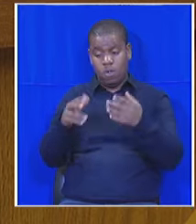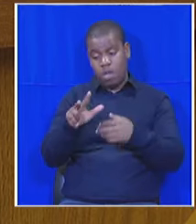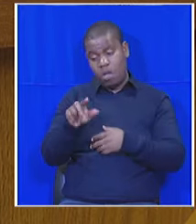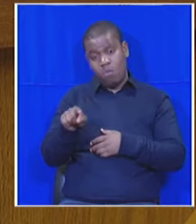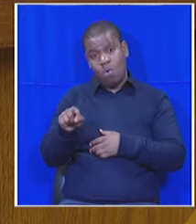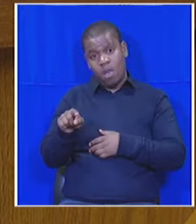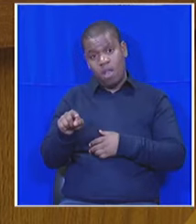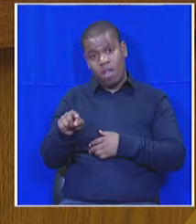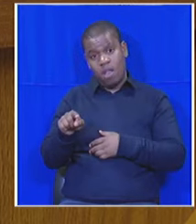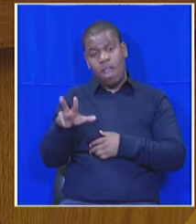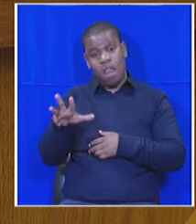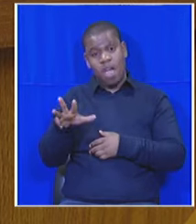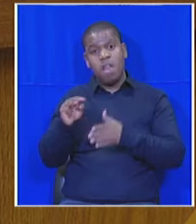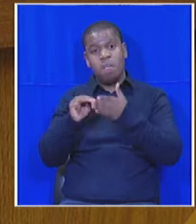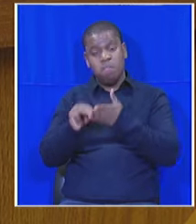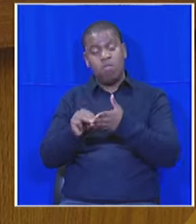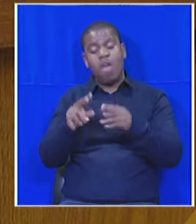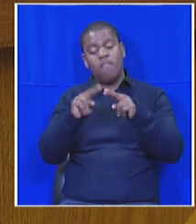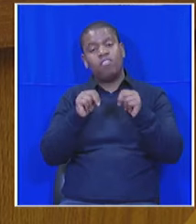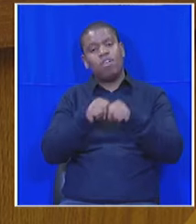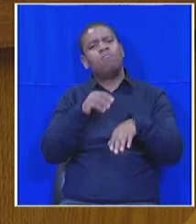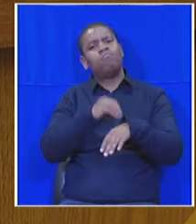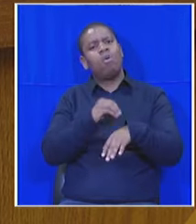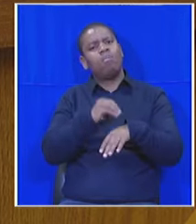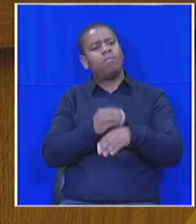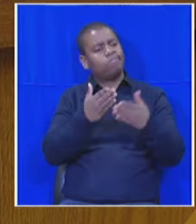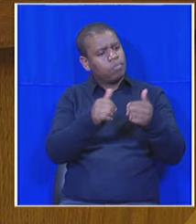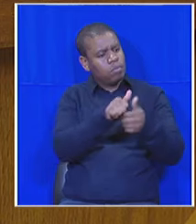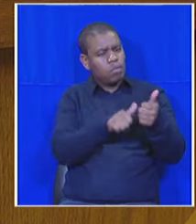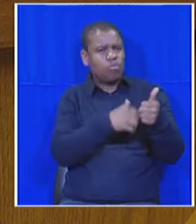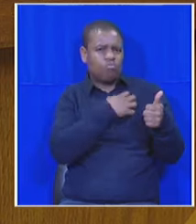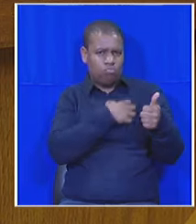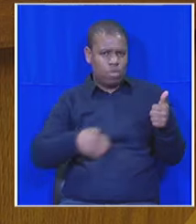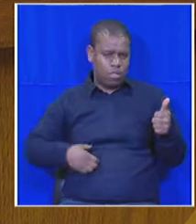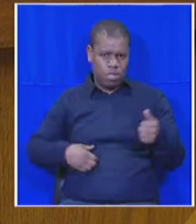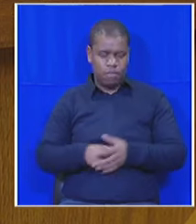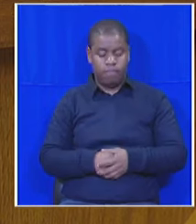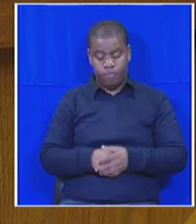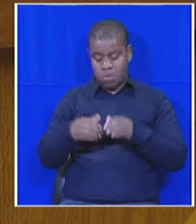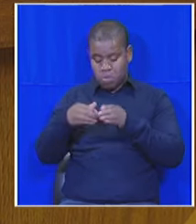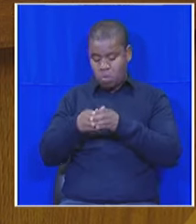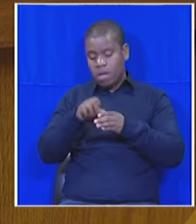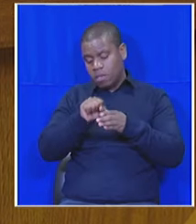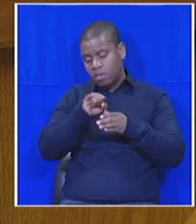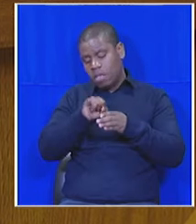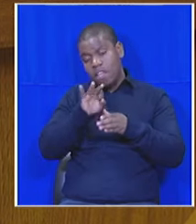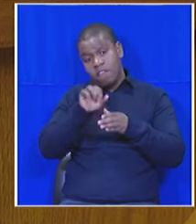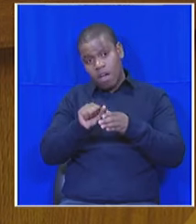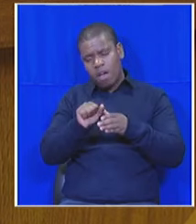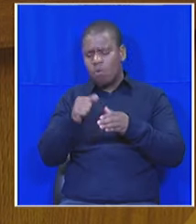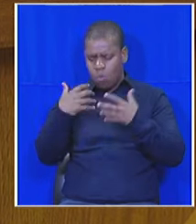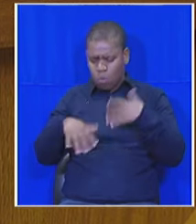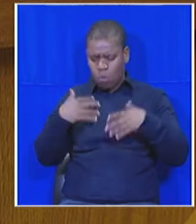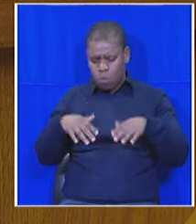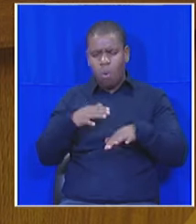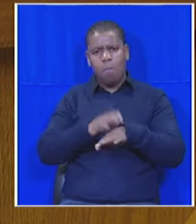million people is a national disaster, Deputy President? CIFA's performance shows consistently and worryingly high